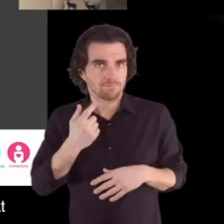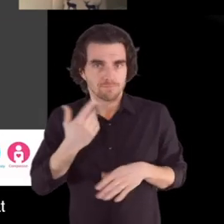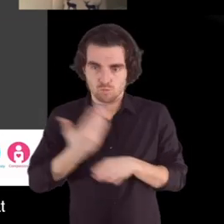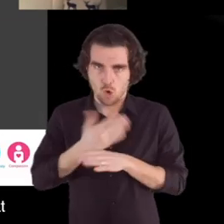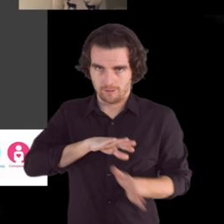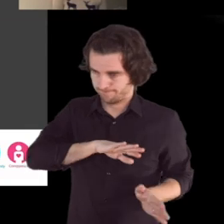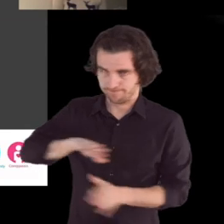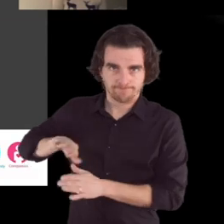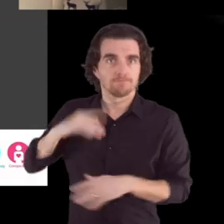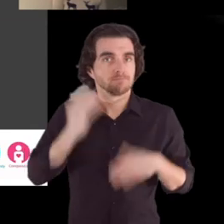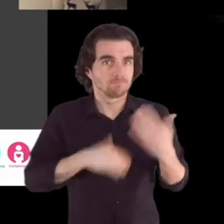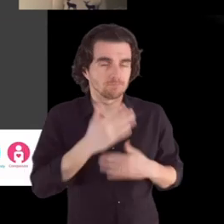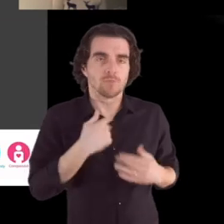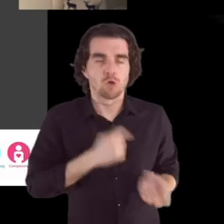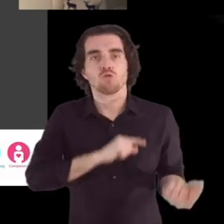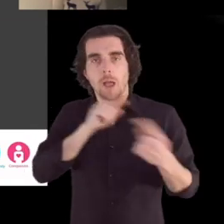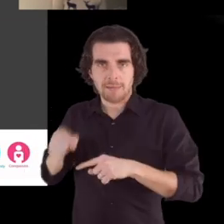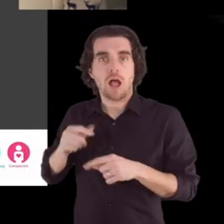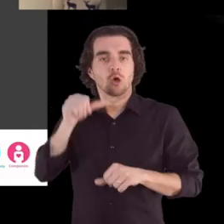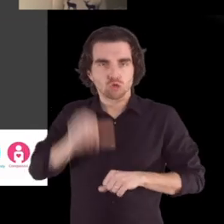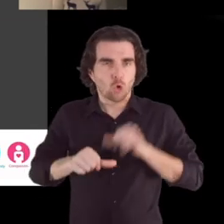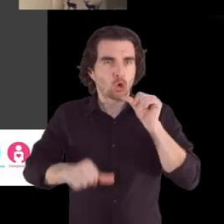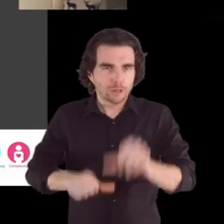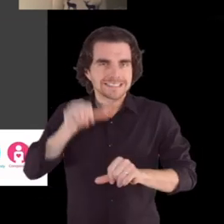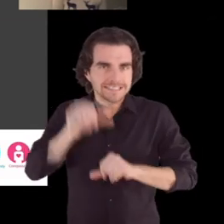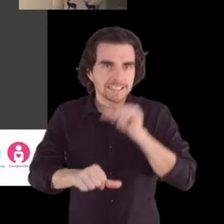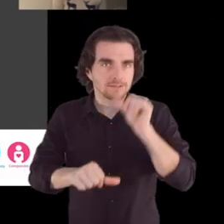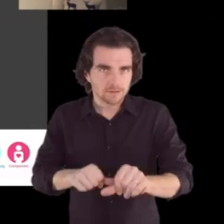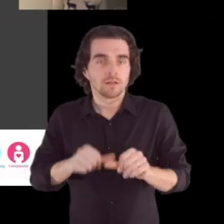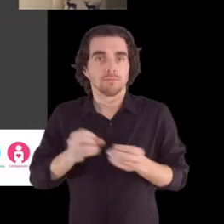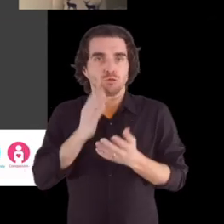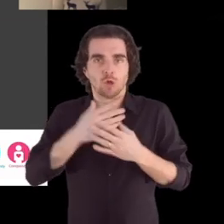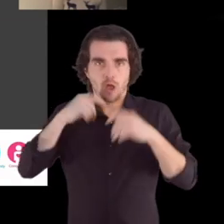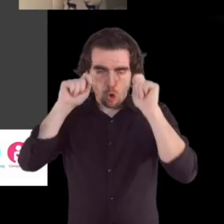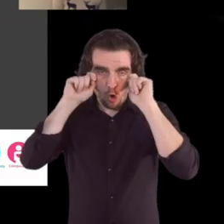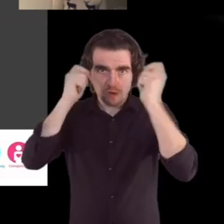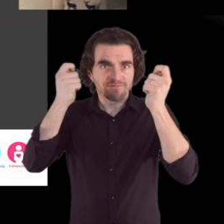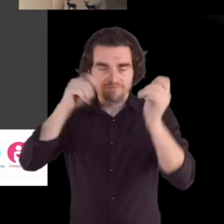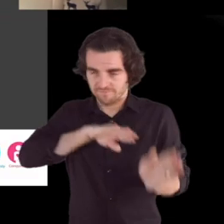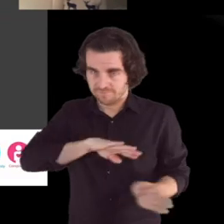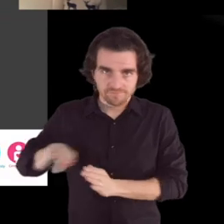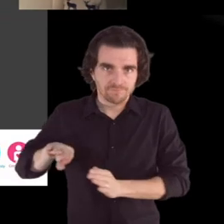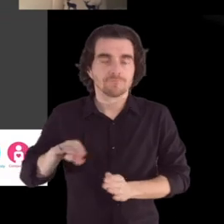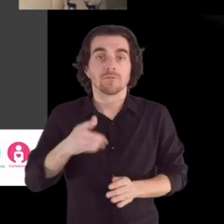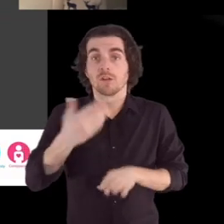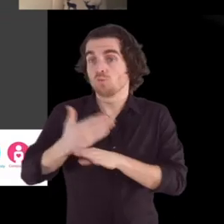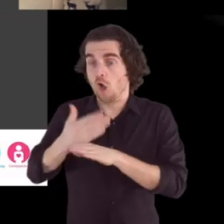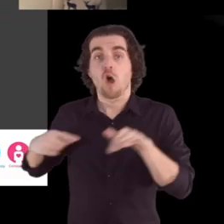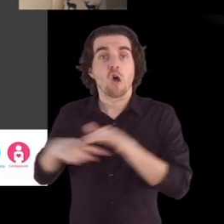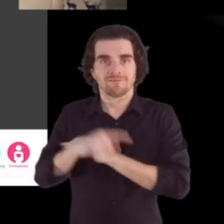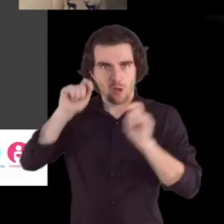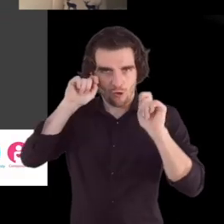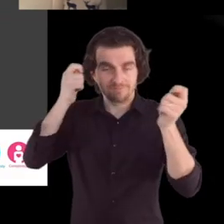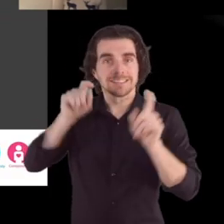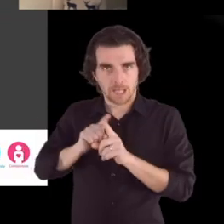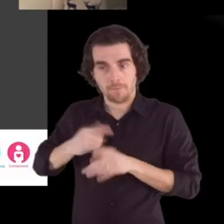following on for that, finding a way to leave work behind. So having a routine or a ritual, that's something that will allow you to switch off when you leave the